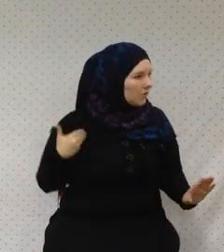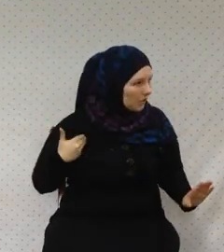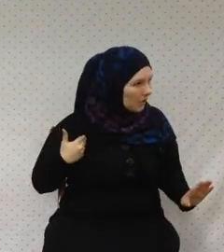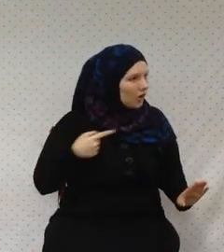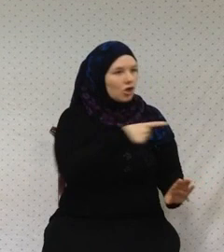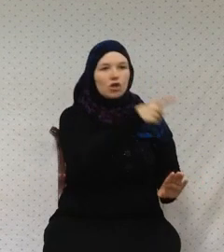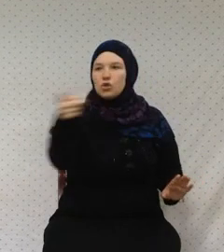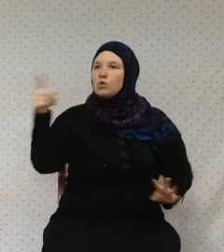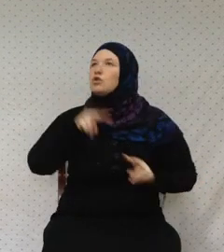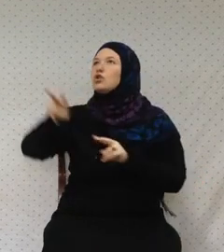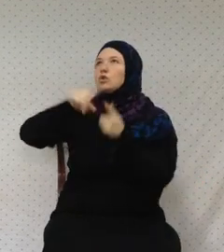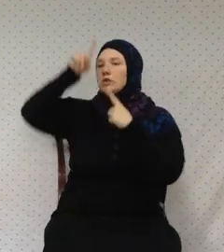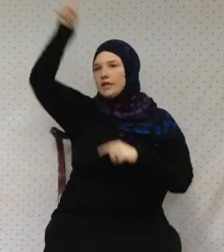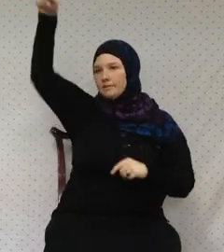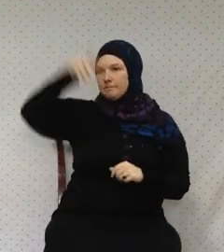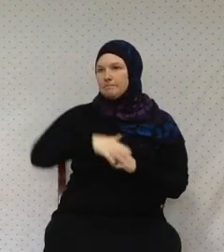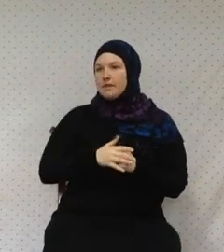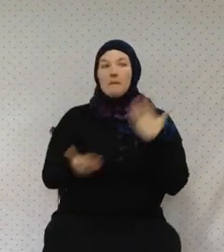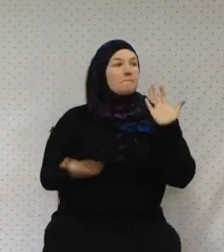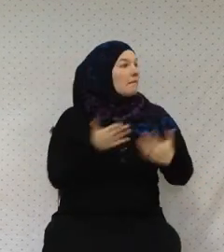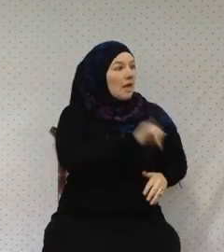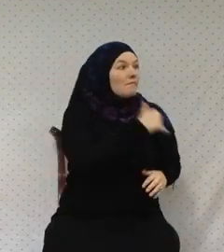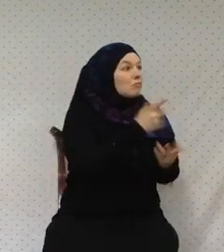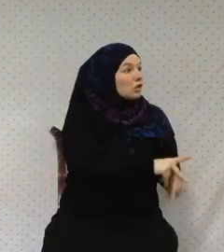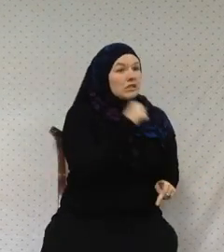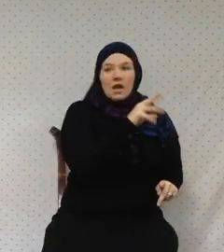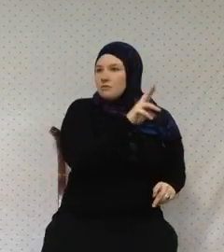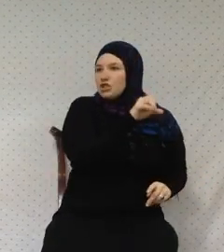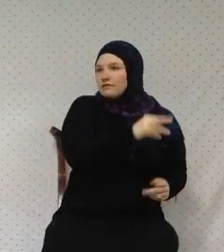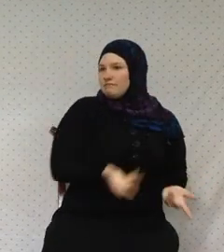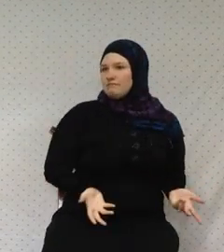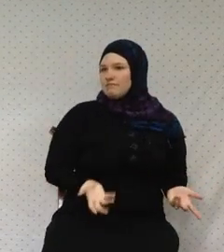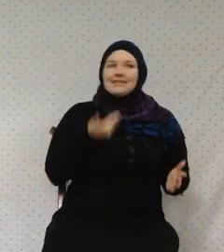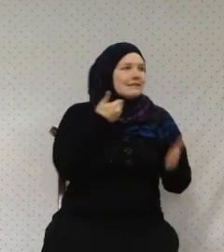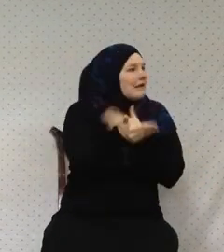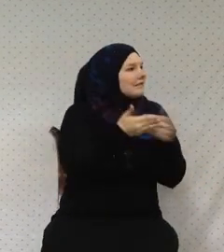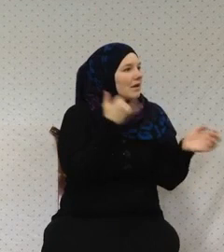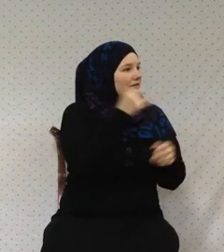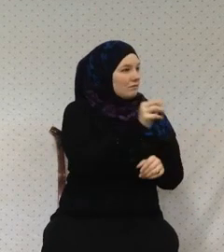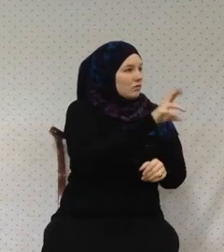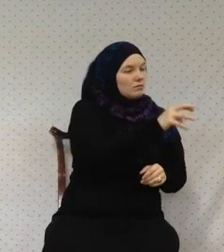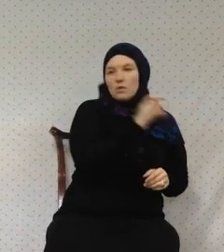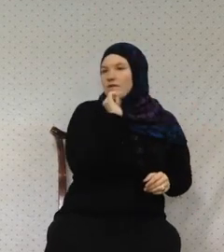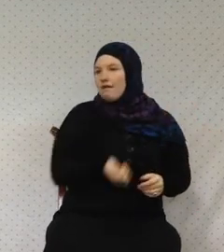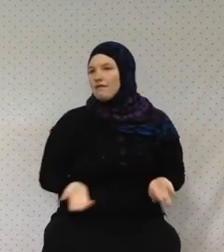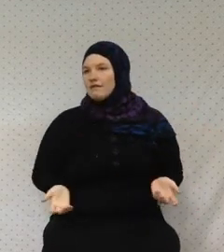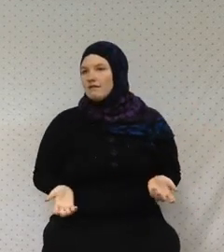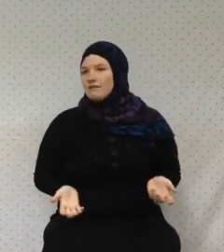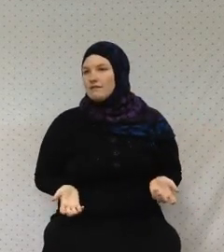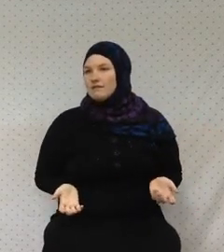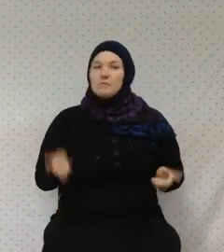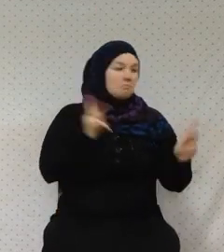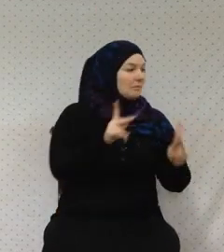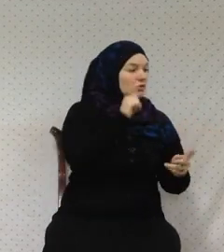him. Even if the person is not a Muslim, doesn't Allah provide for the Muslim and the non-Muslim, those